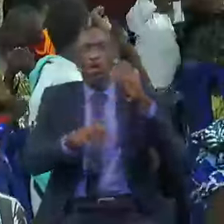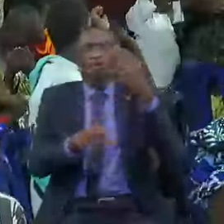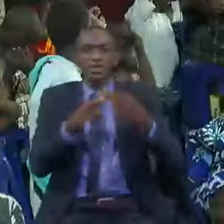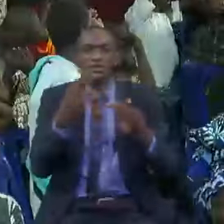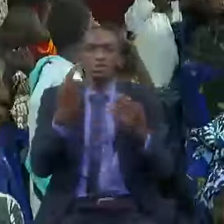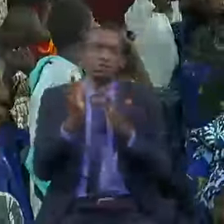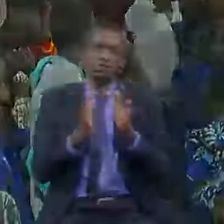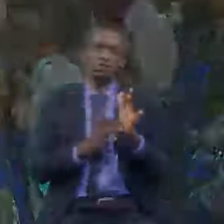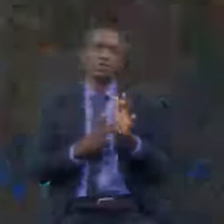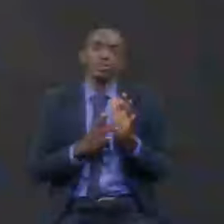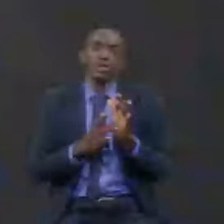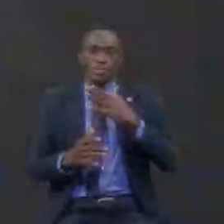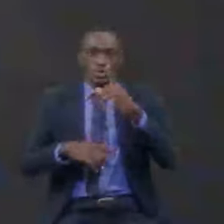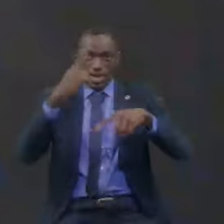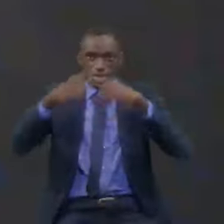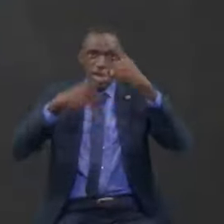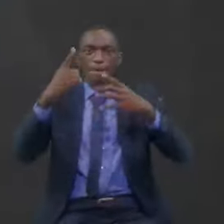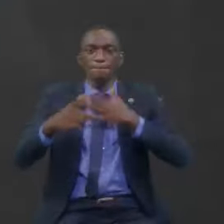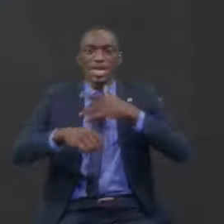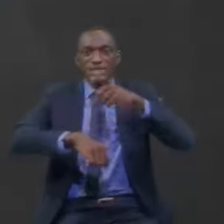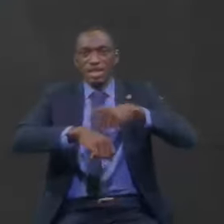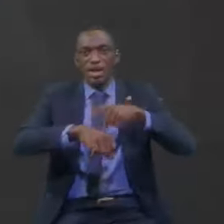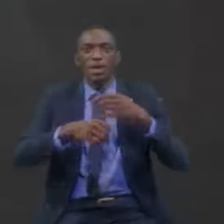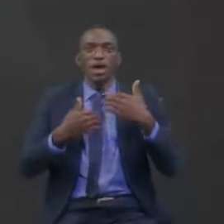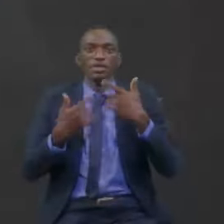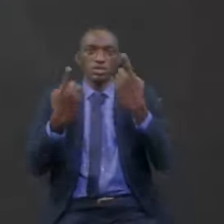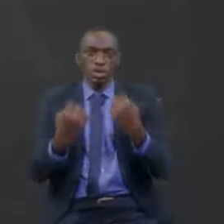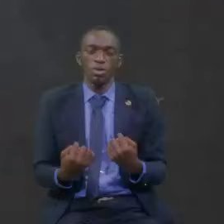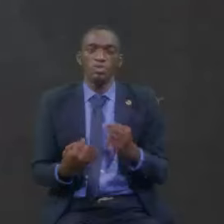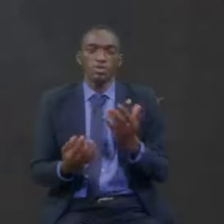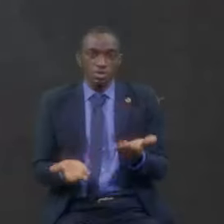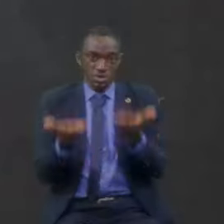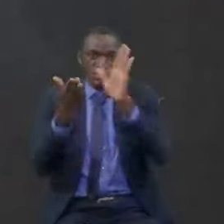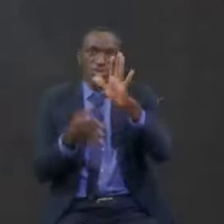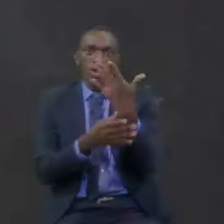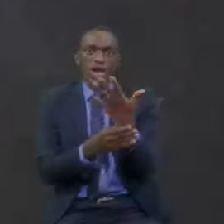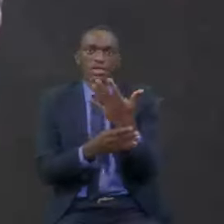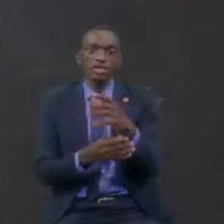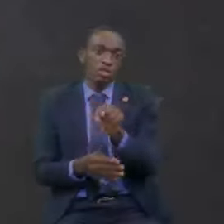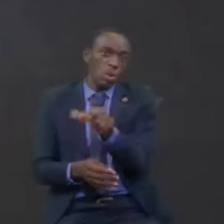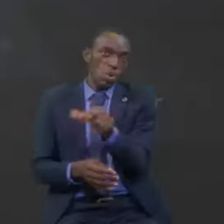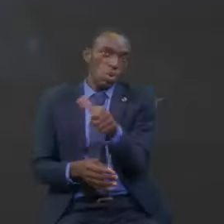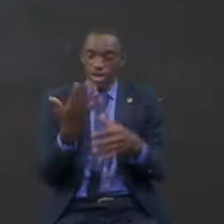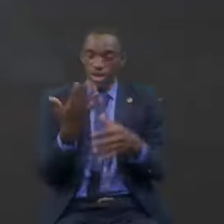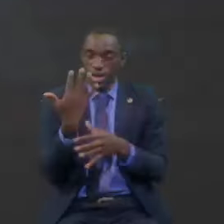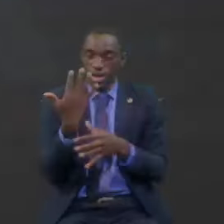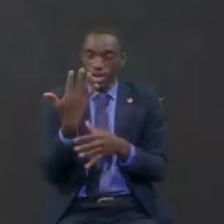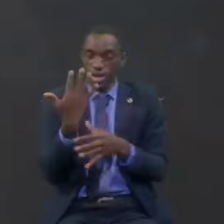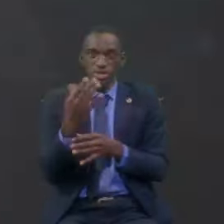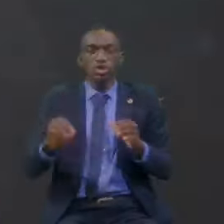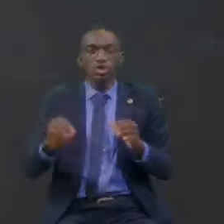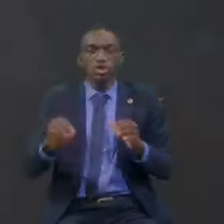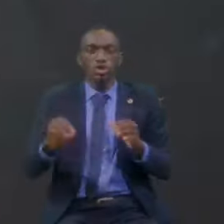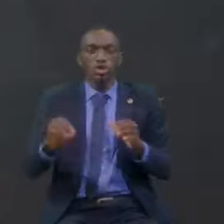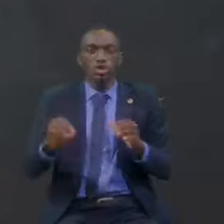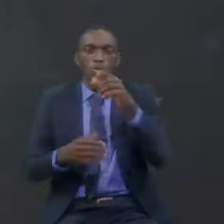come. Raise up that hand, lay the other hand where you have the challenge. When we mention the